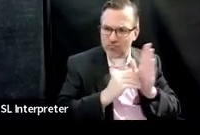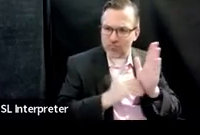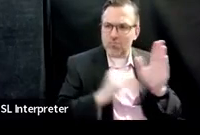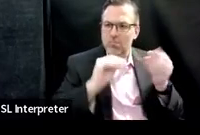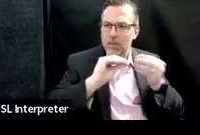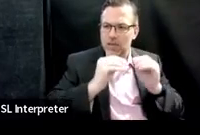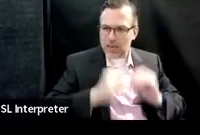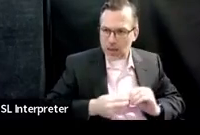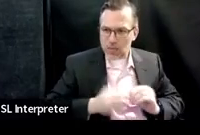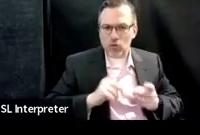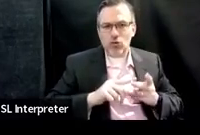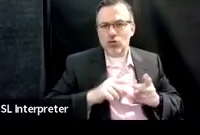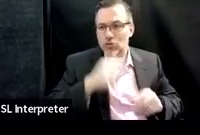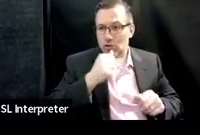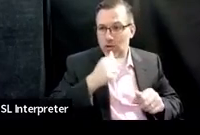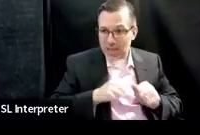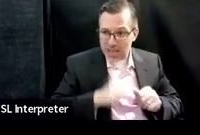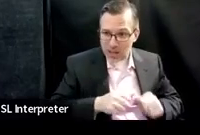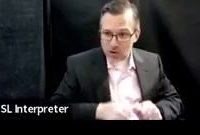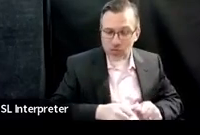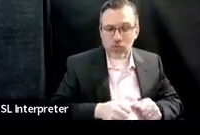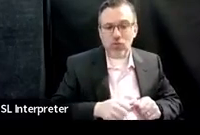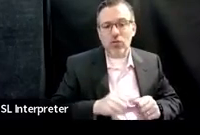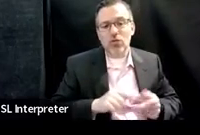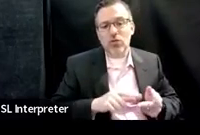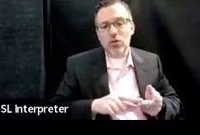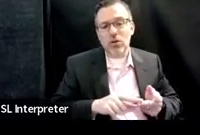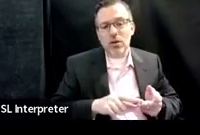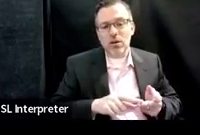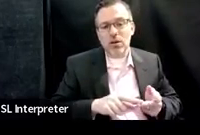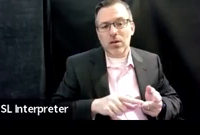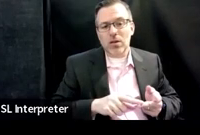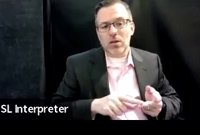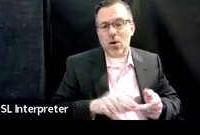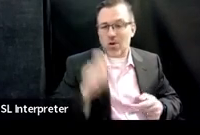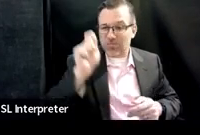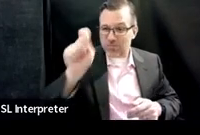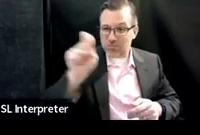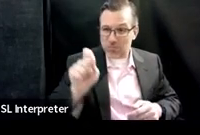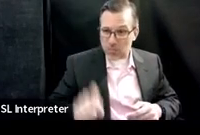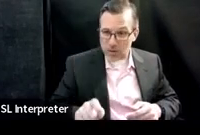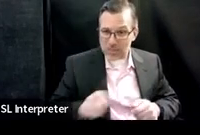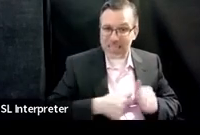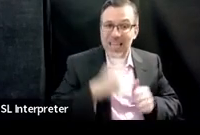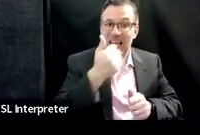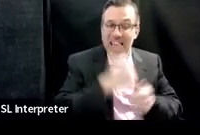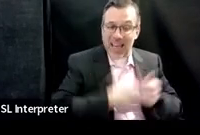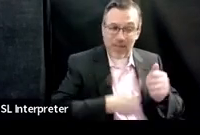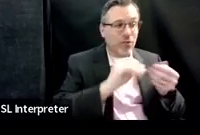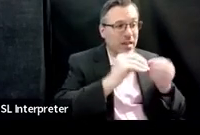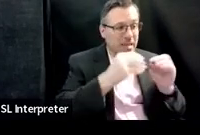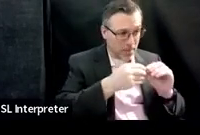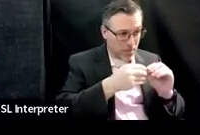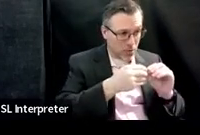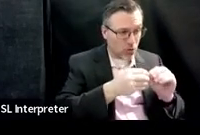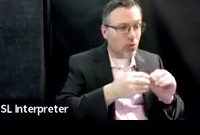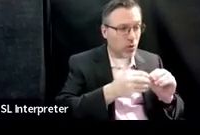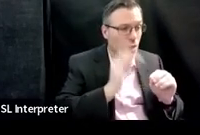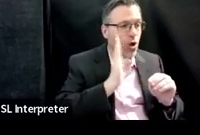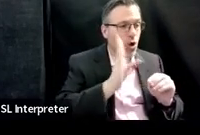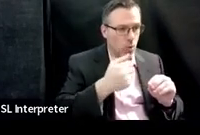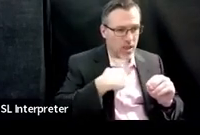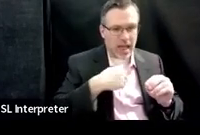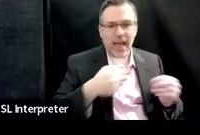or lettering them or making bullets, every number, letter, or bullet needs to have a corresponding one